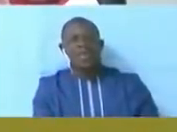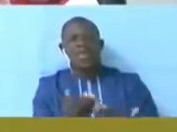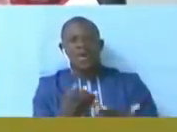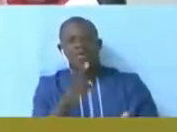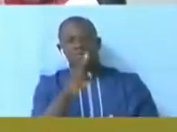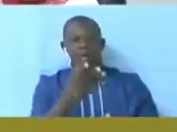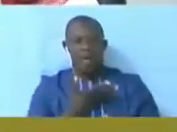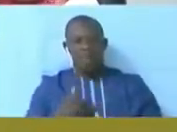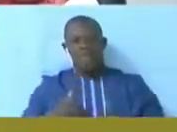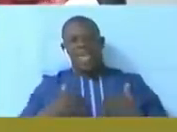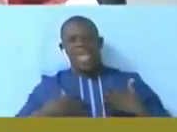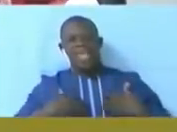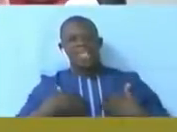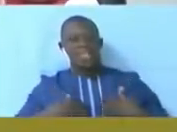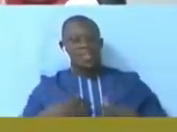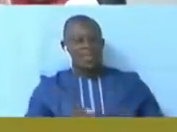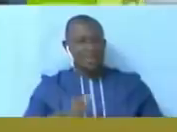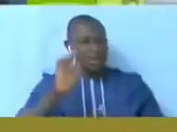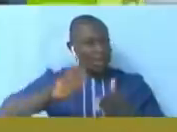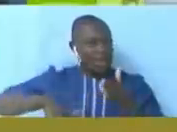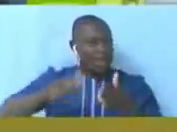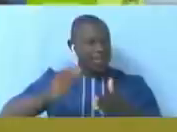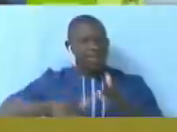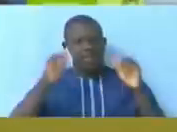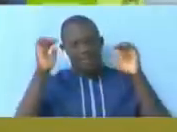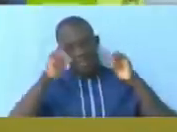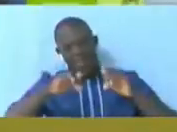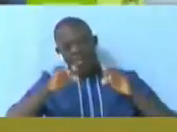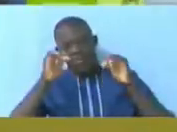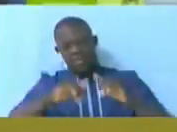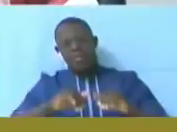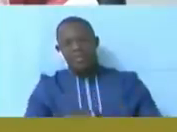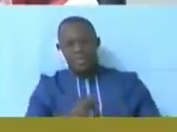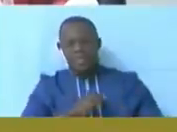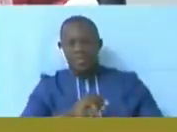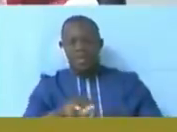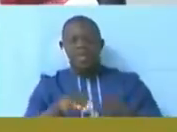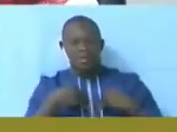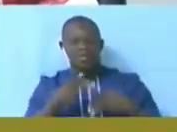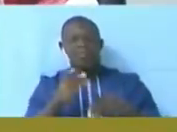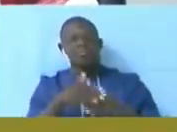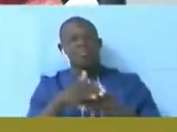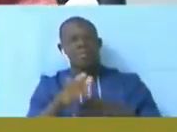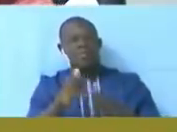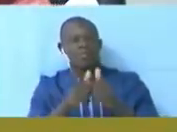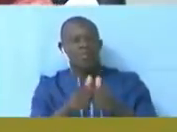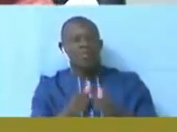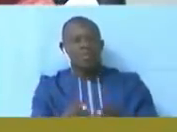energy for yes. The last session. Much obliged. During the previous